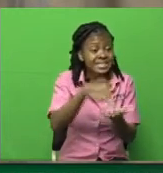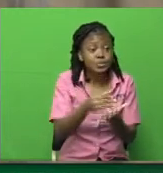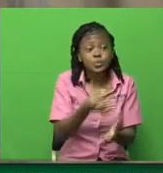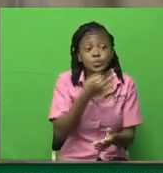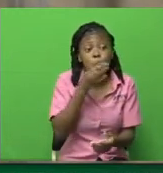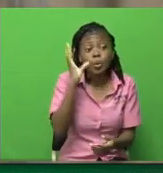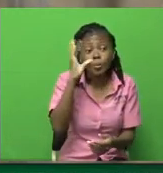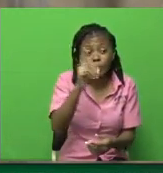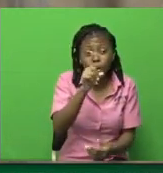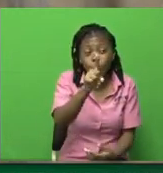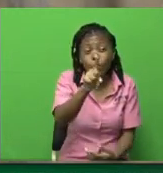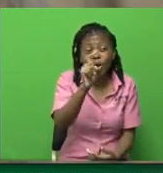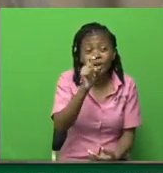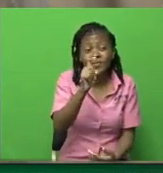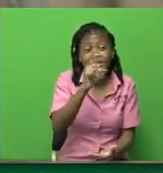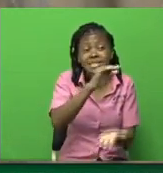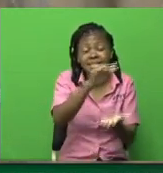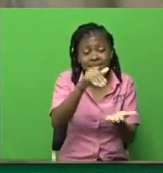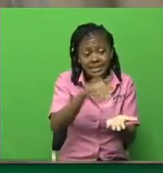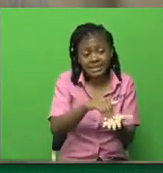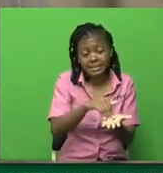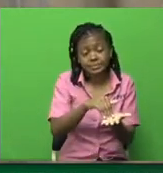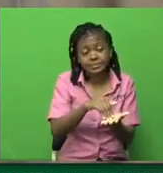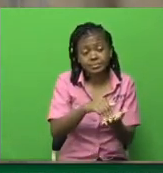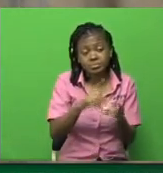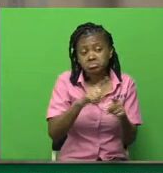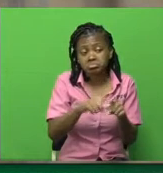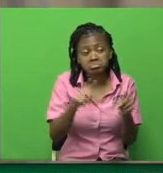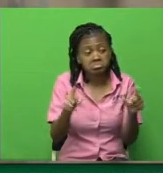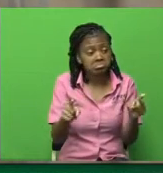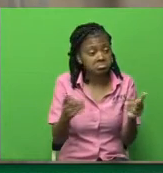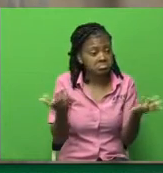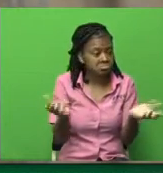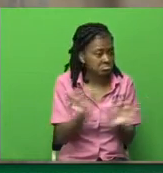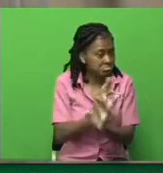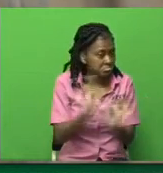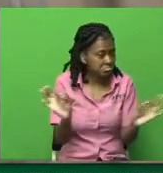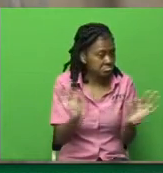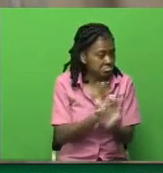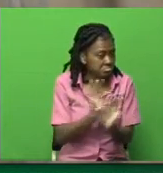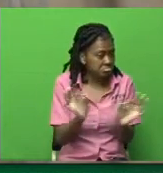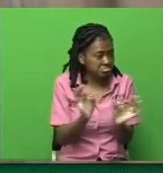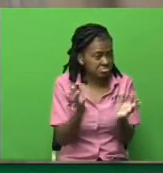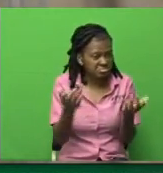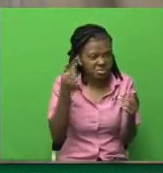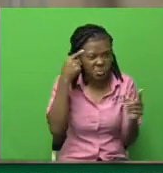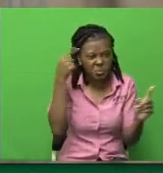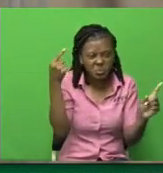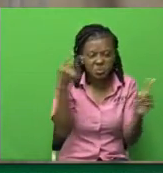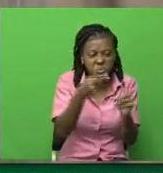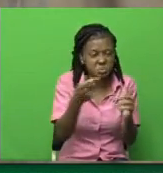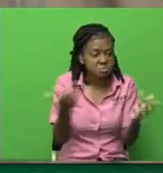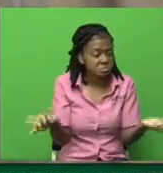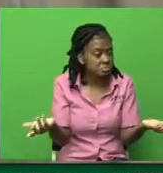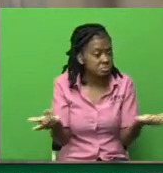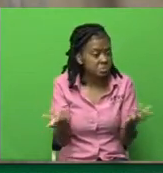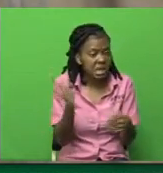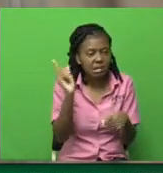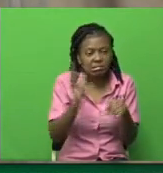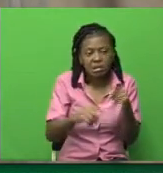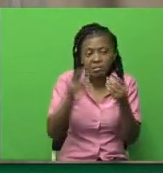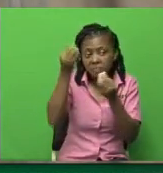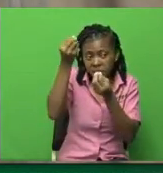Madam speaker again without any achievable targets the minister was unable to tell us out of those